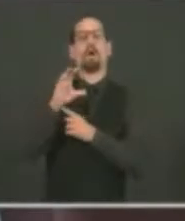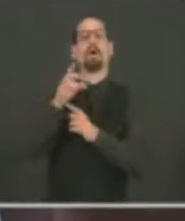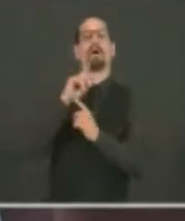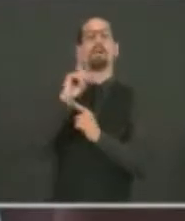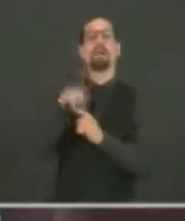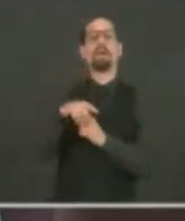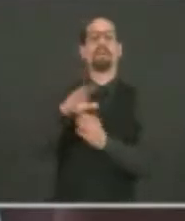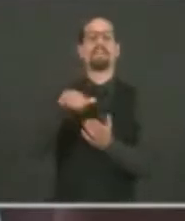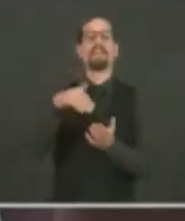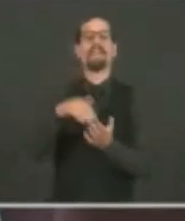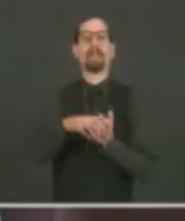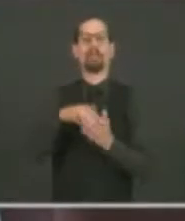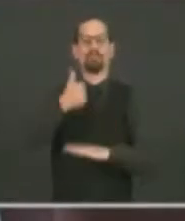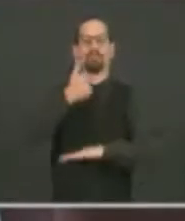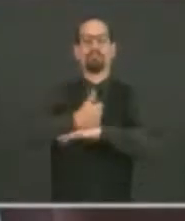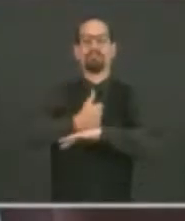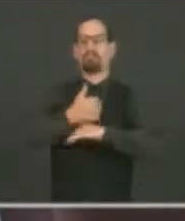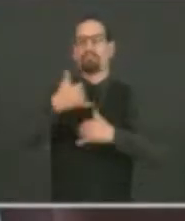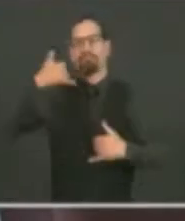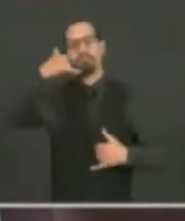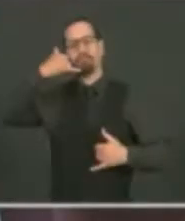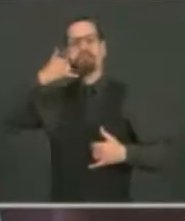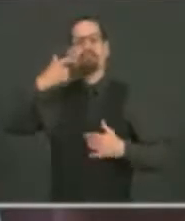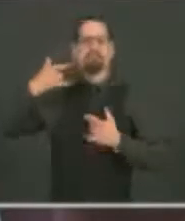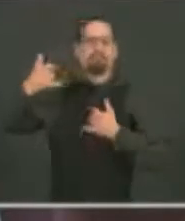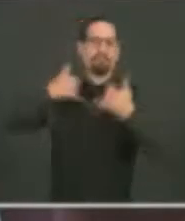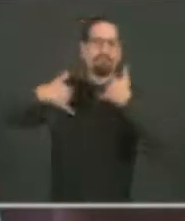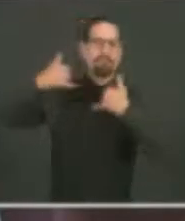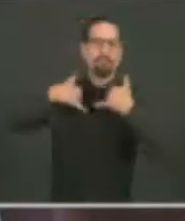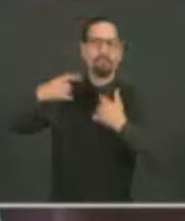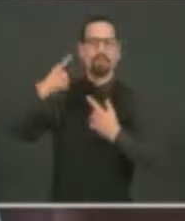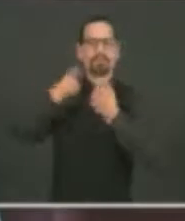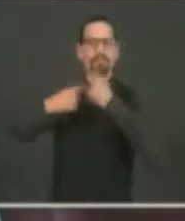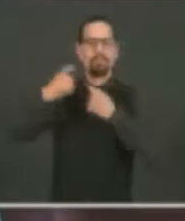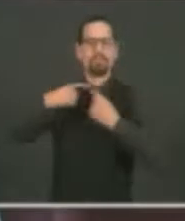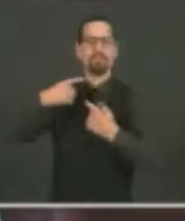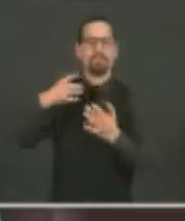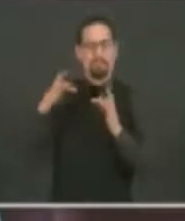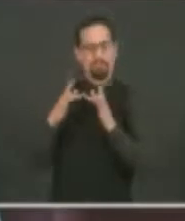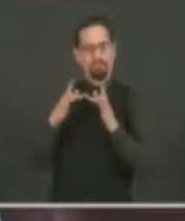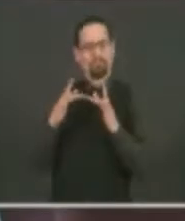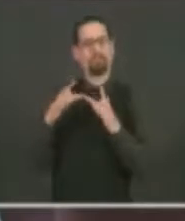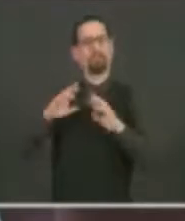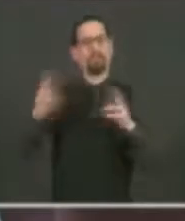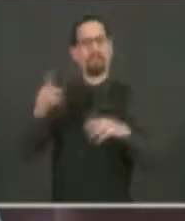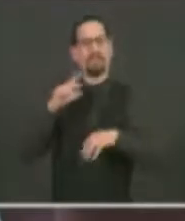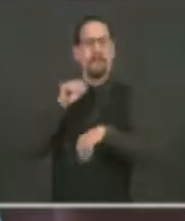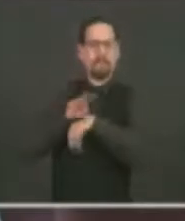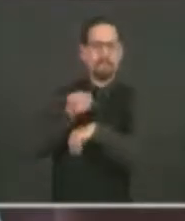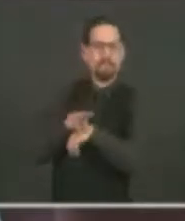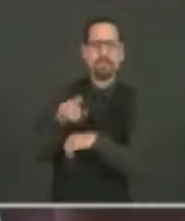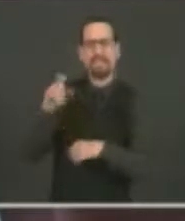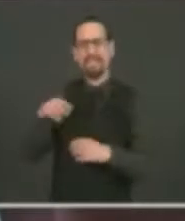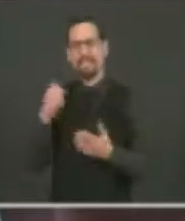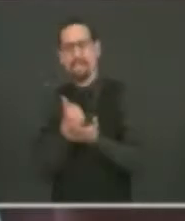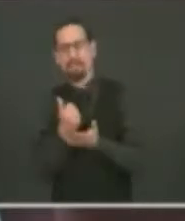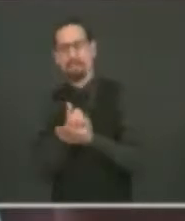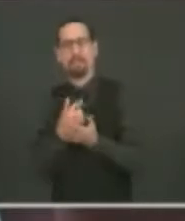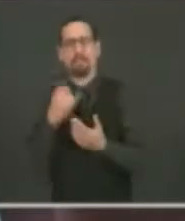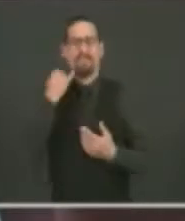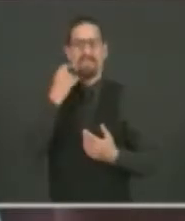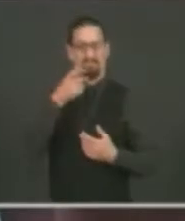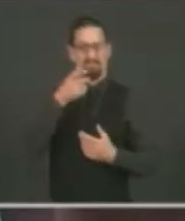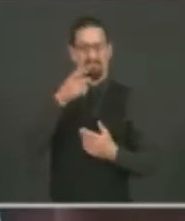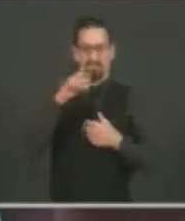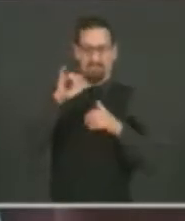us. Let us help you. It's possible. The children deserve it, and the kids are going to suffer more. Like, to your point about risk, I understand there's a risk